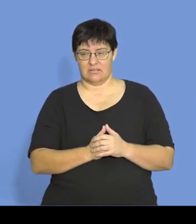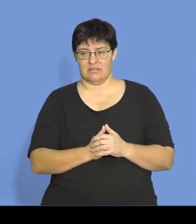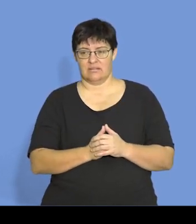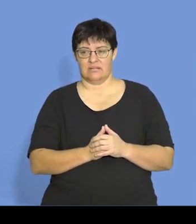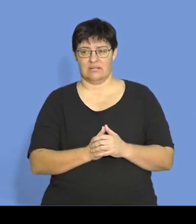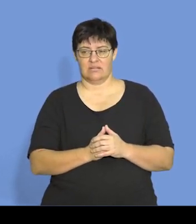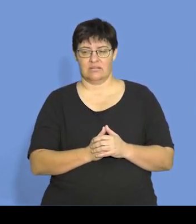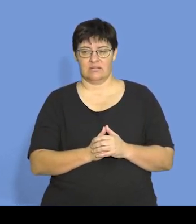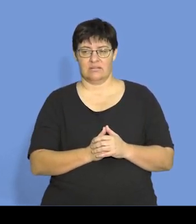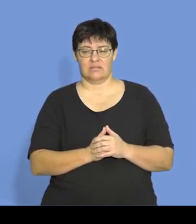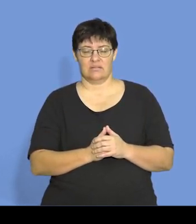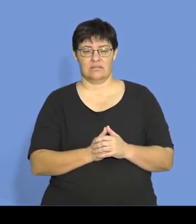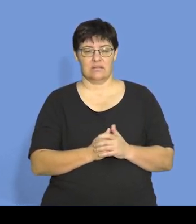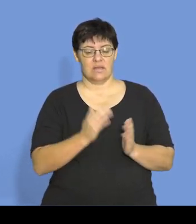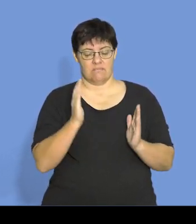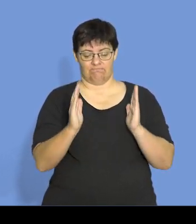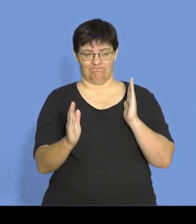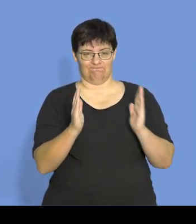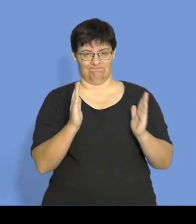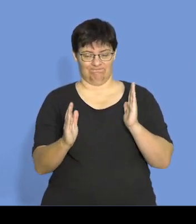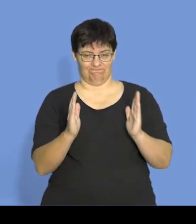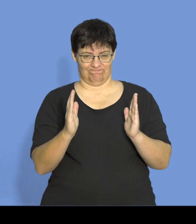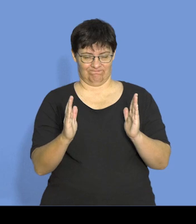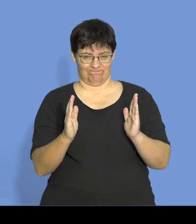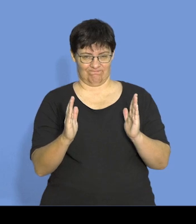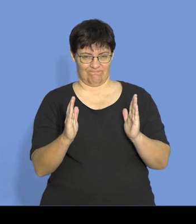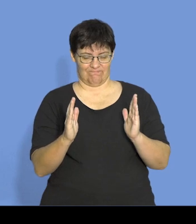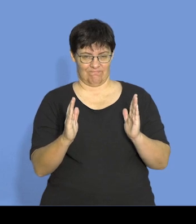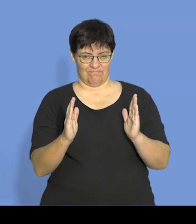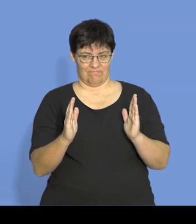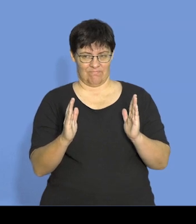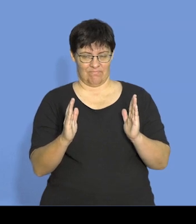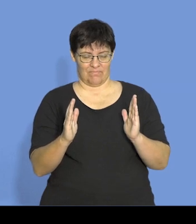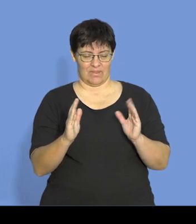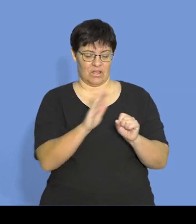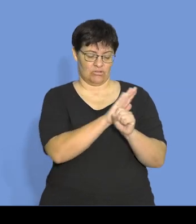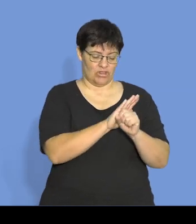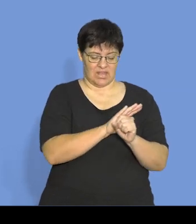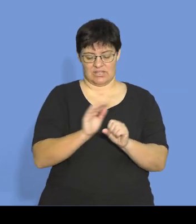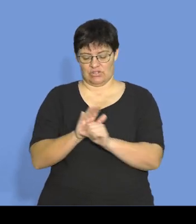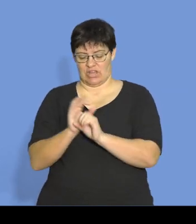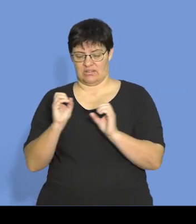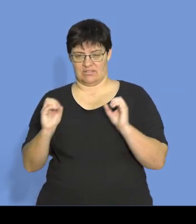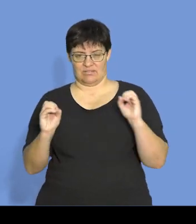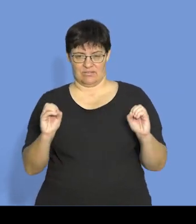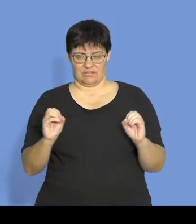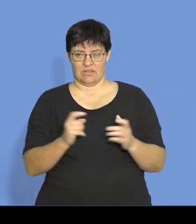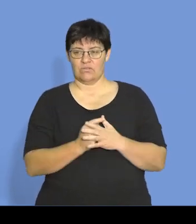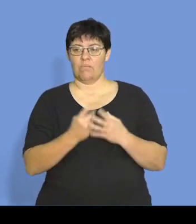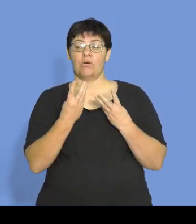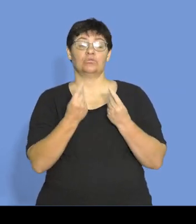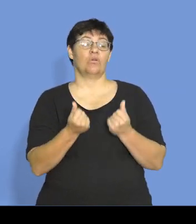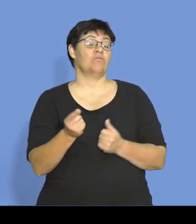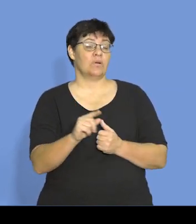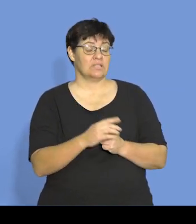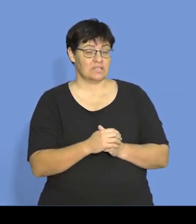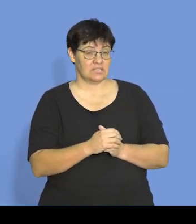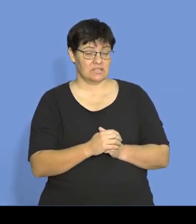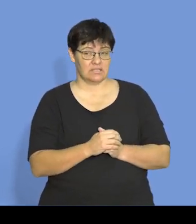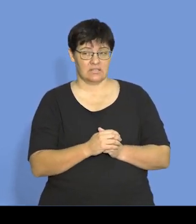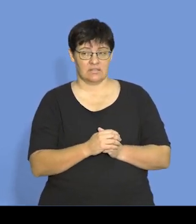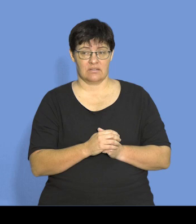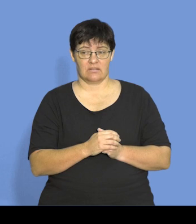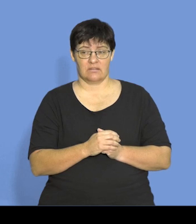x-axis, meaning it is between those two shaded dots of mine. So my solution will then